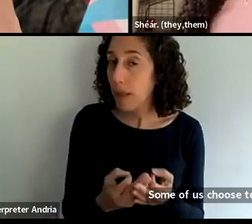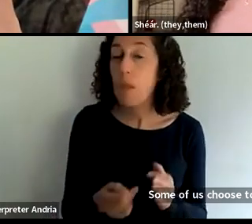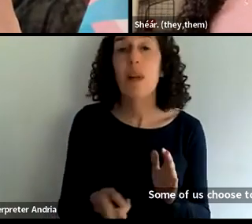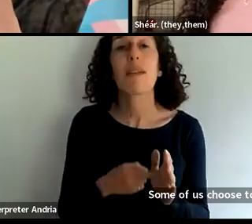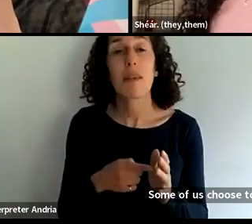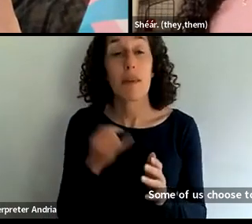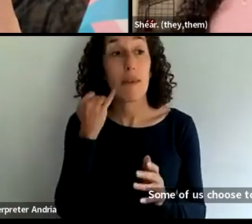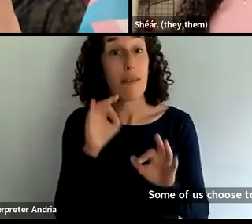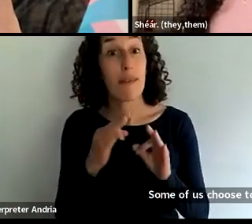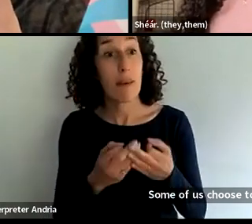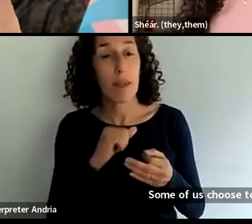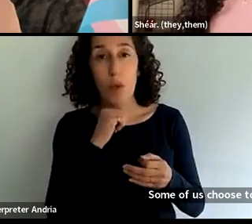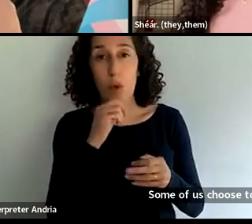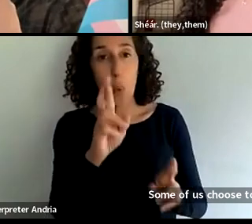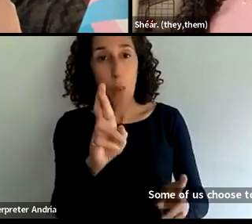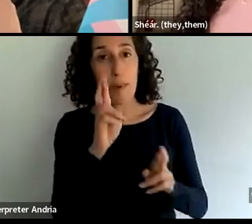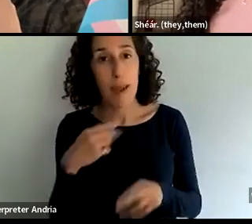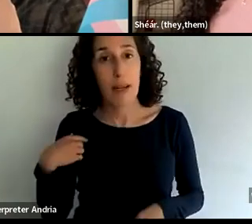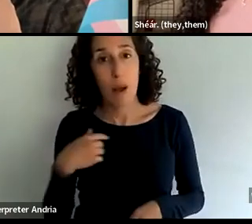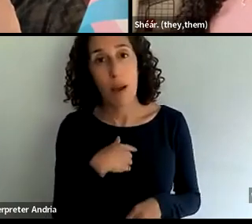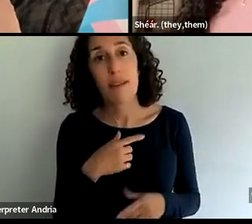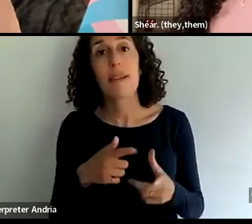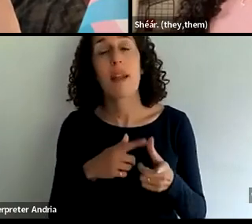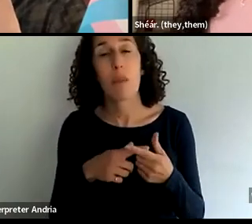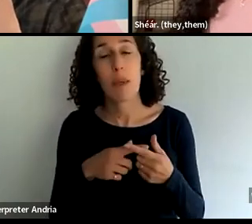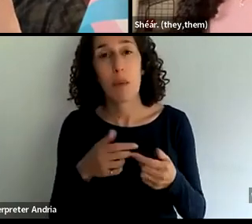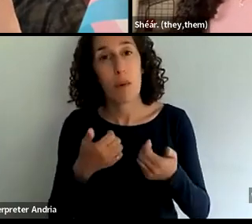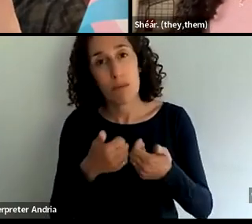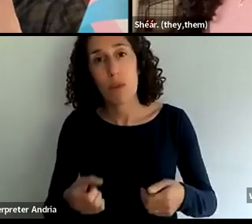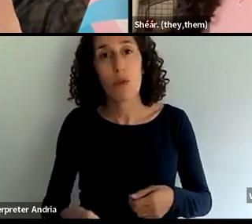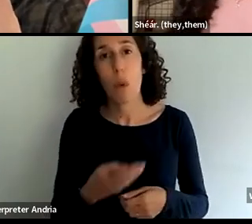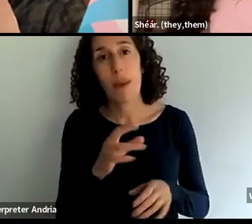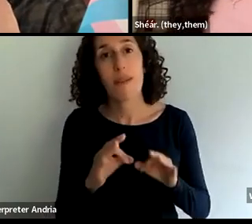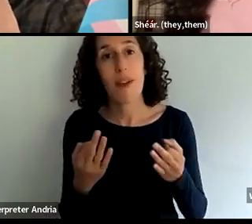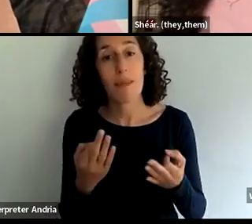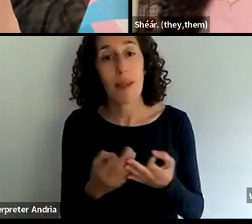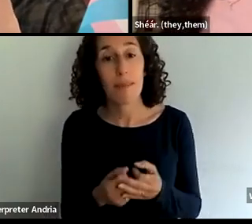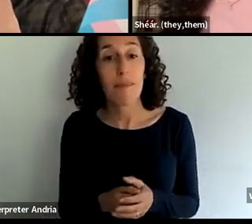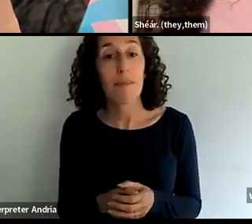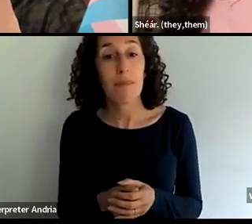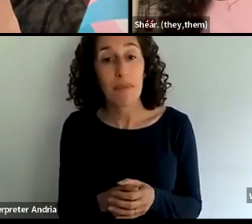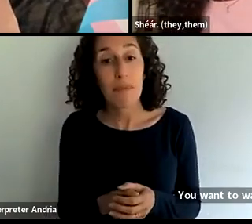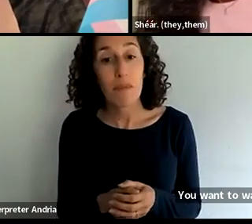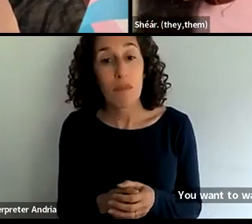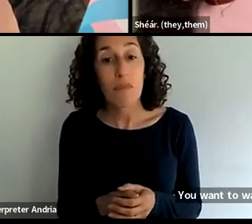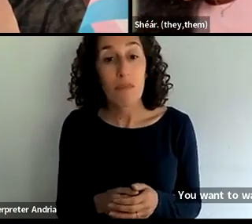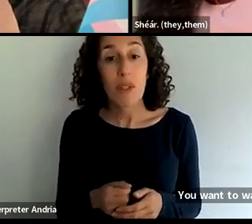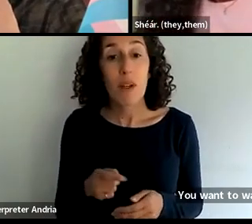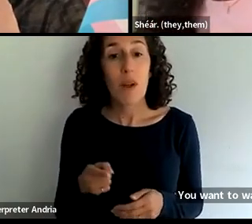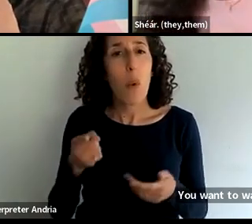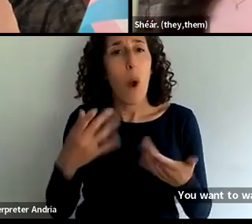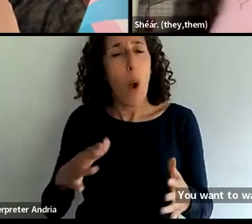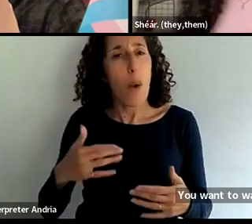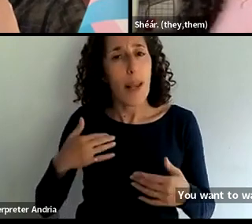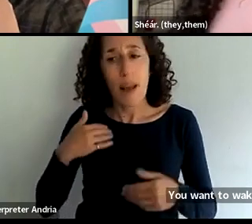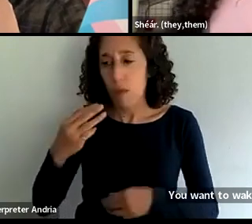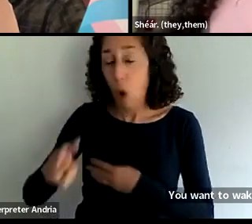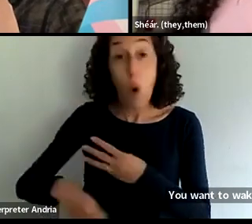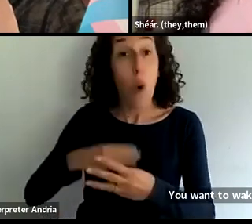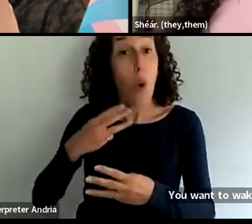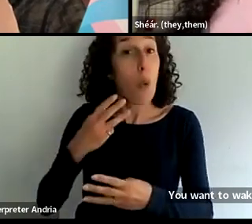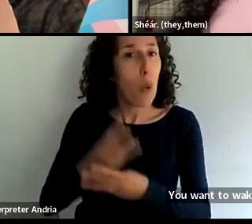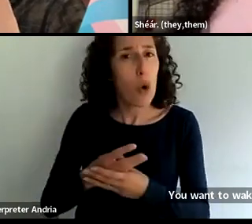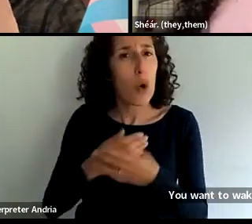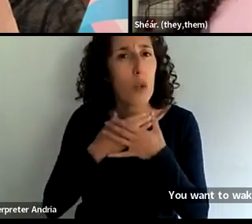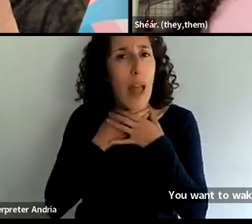us. You want to wake up each day. We already have the world at our throats. The people